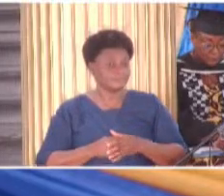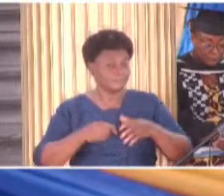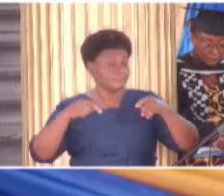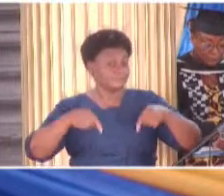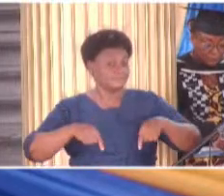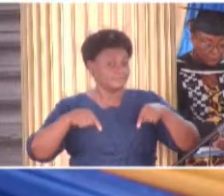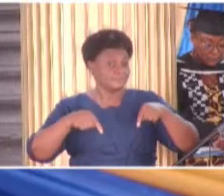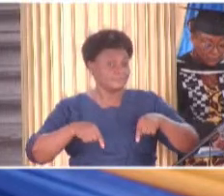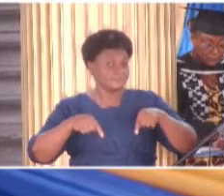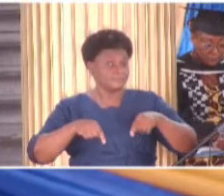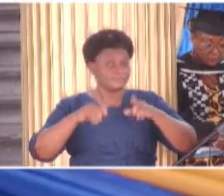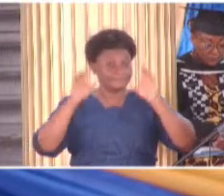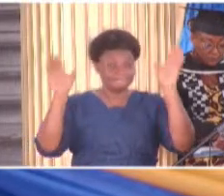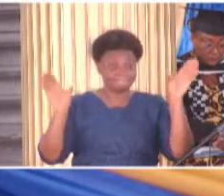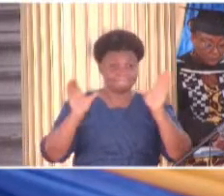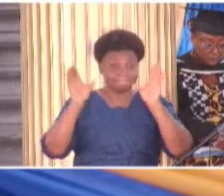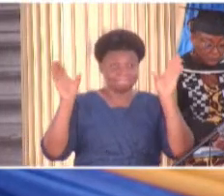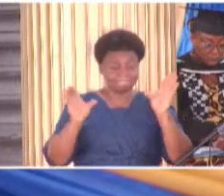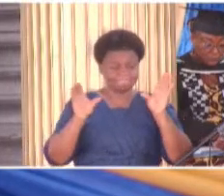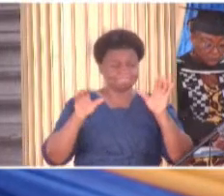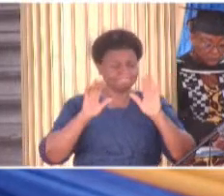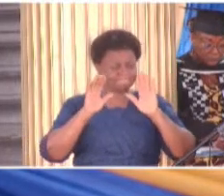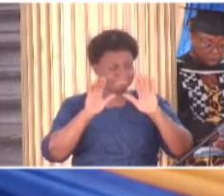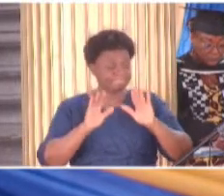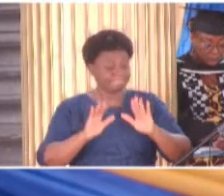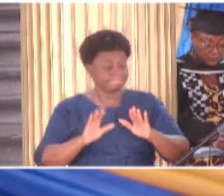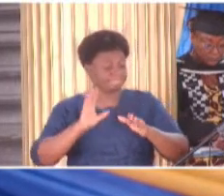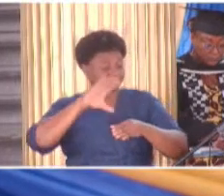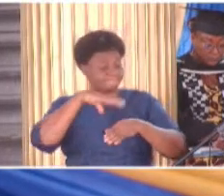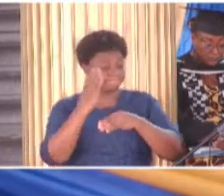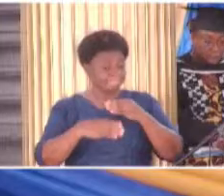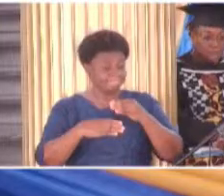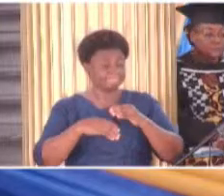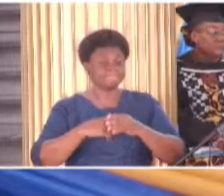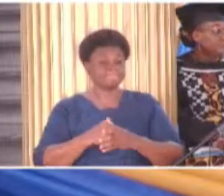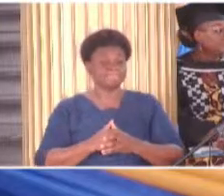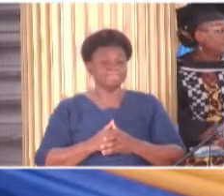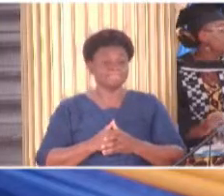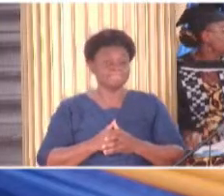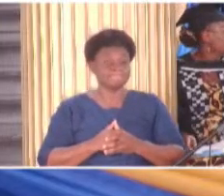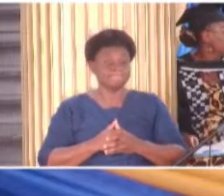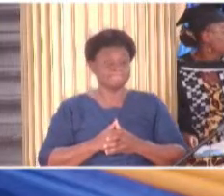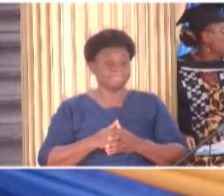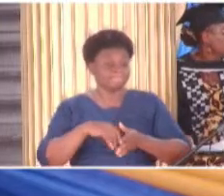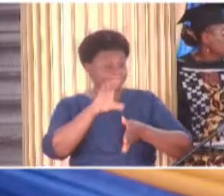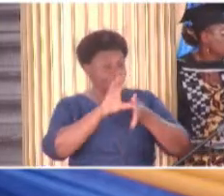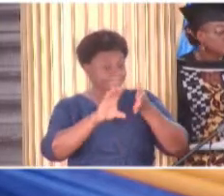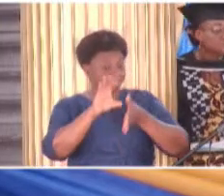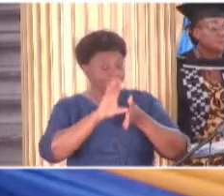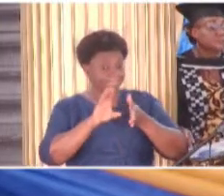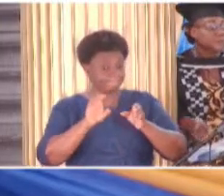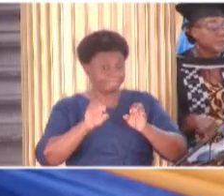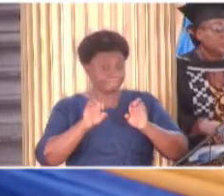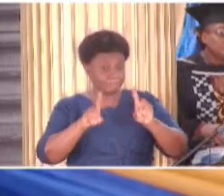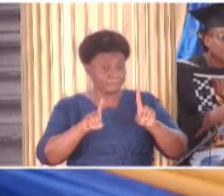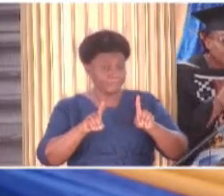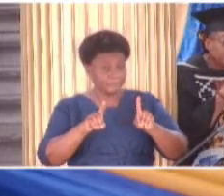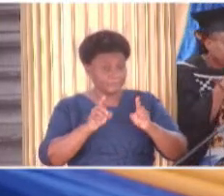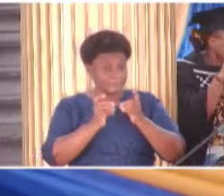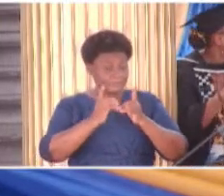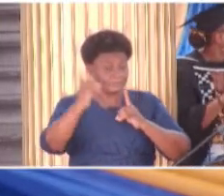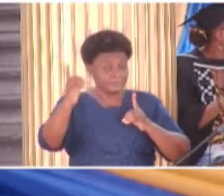Today, we celebrate a remarkable achievement as graduates of the College of Education's Distant